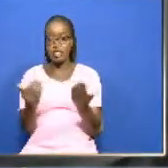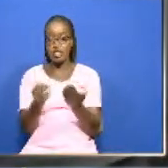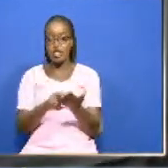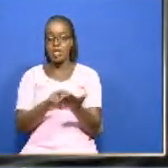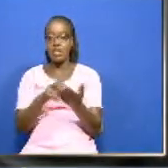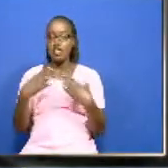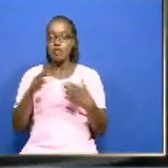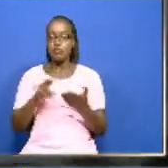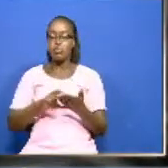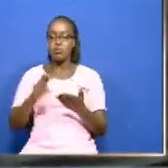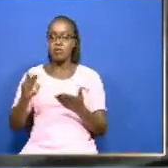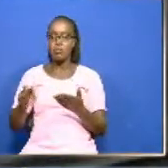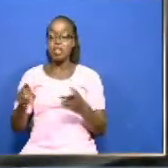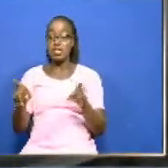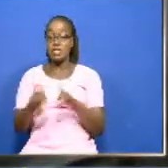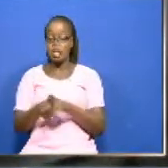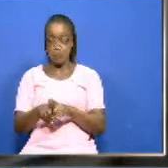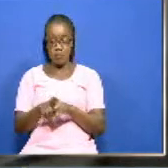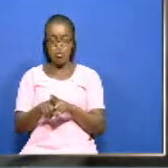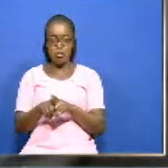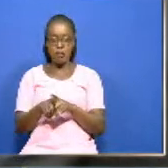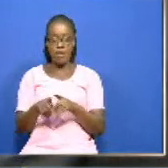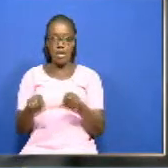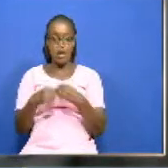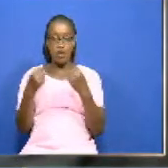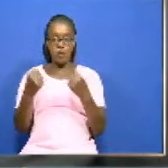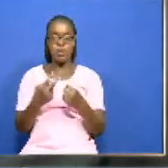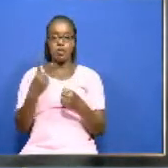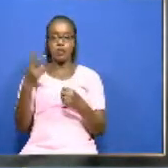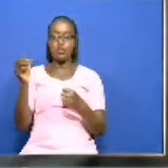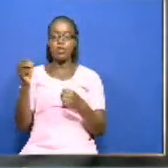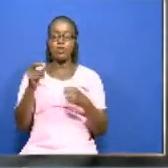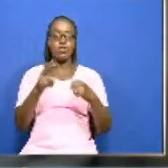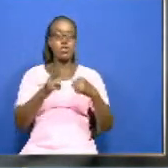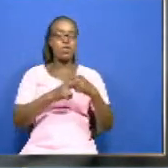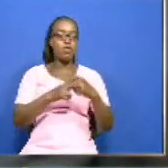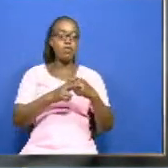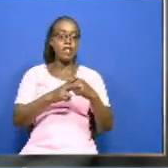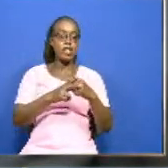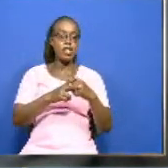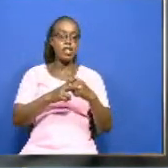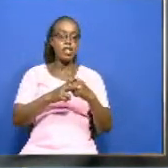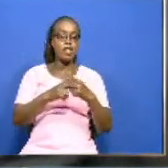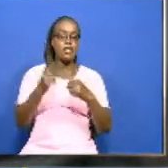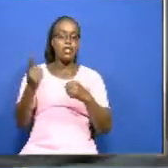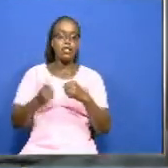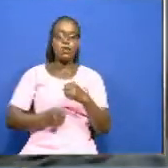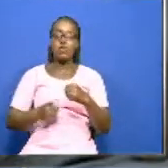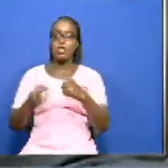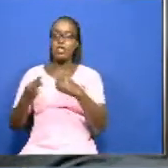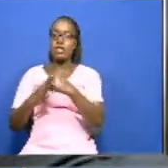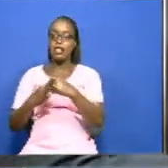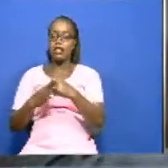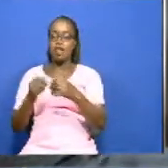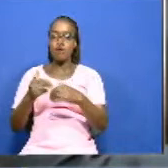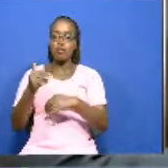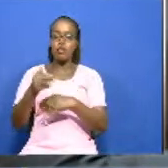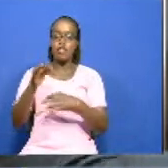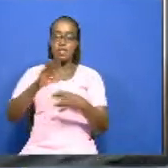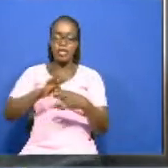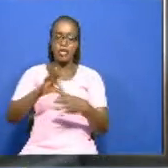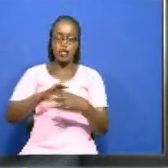of people, such as witnessed during the 2007 2008